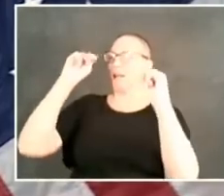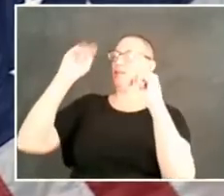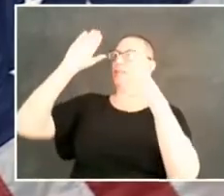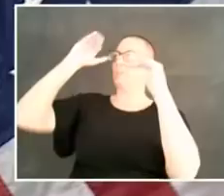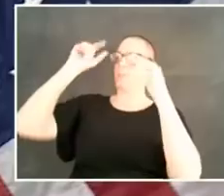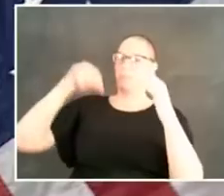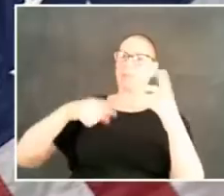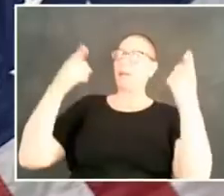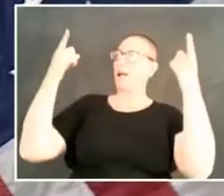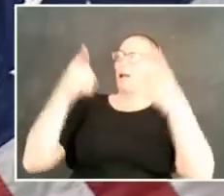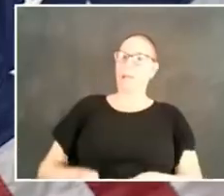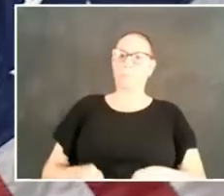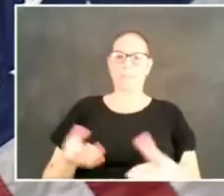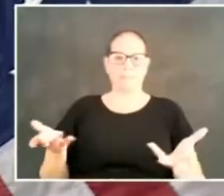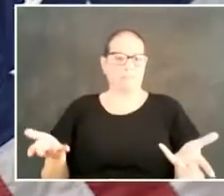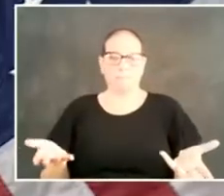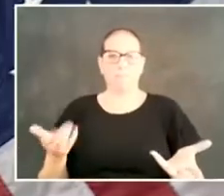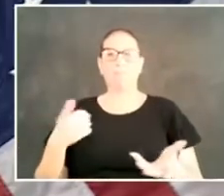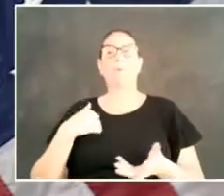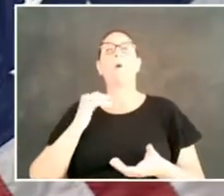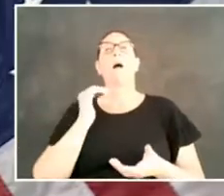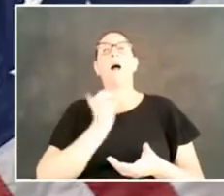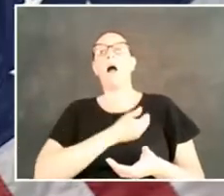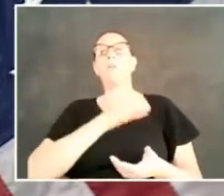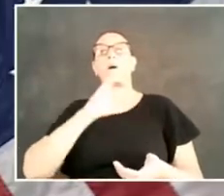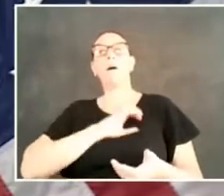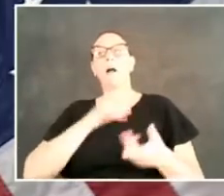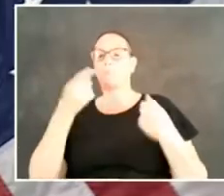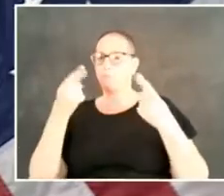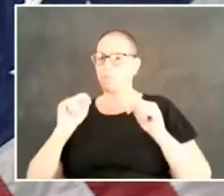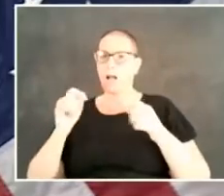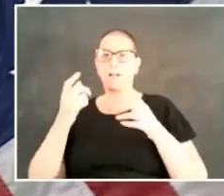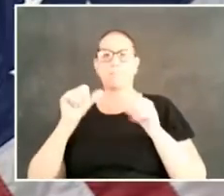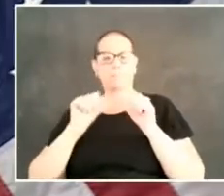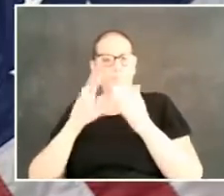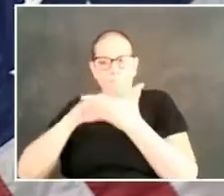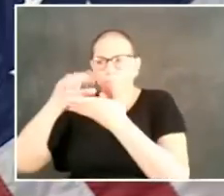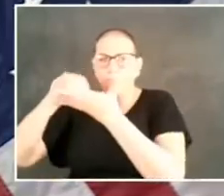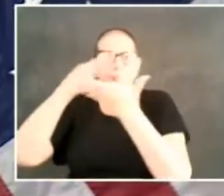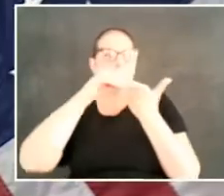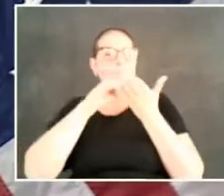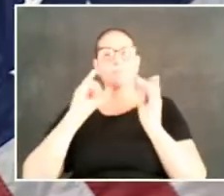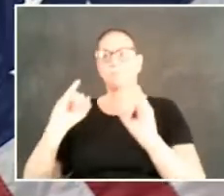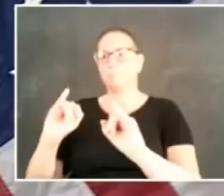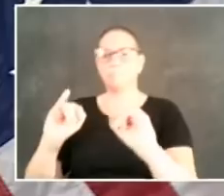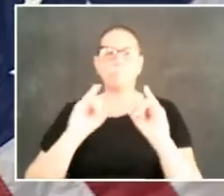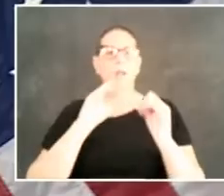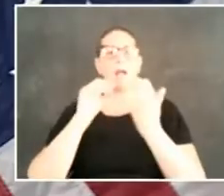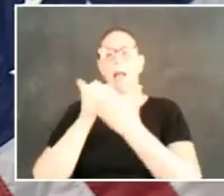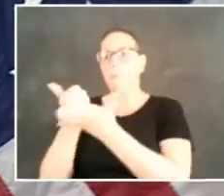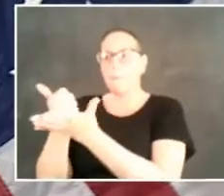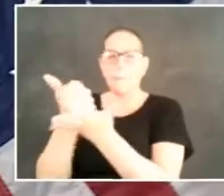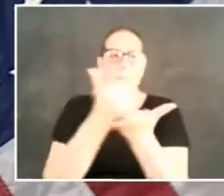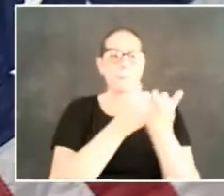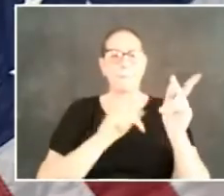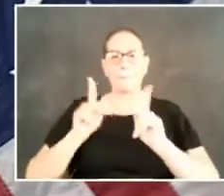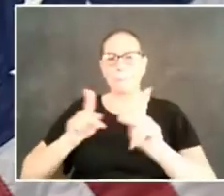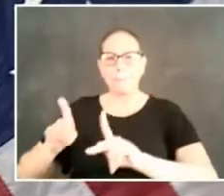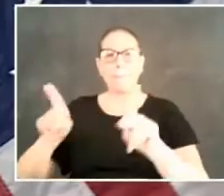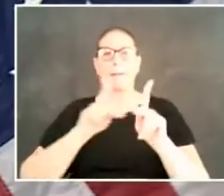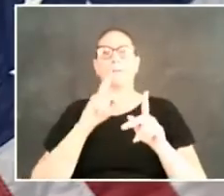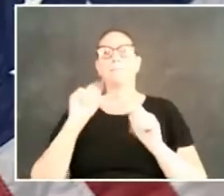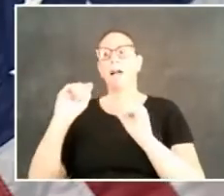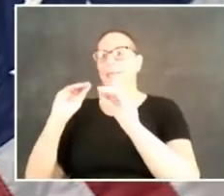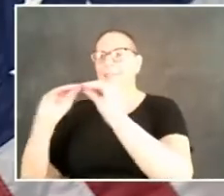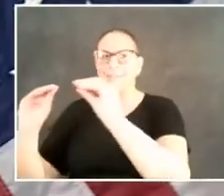and foremost, they're trying to correct a condition. They're trying to educate people. They're trying to get compliance. The last thing they want to do is summons an